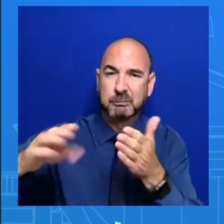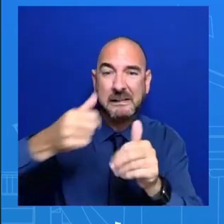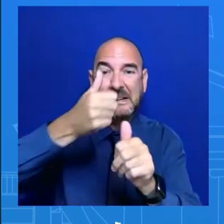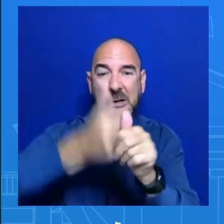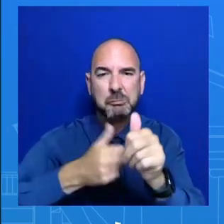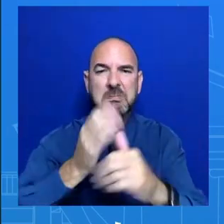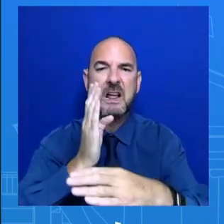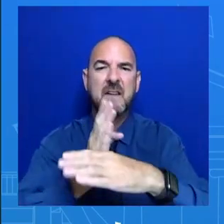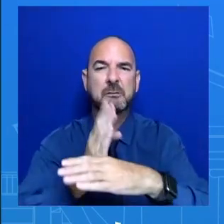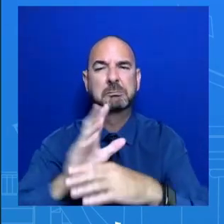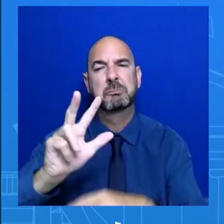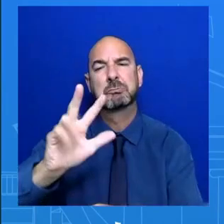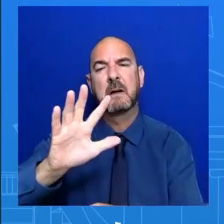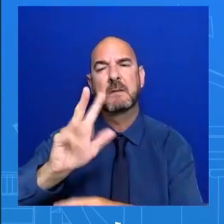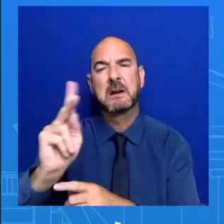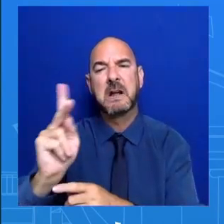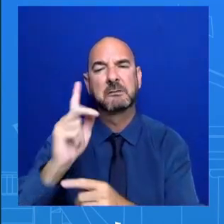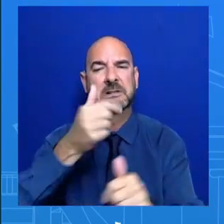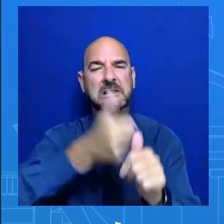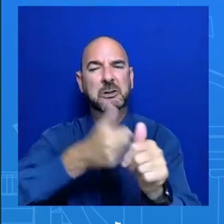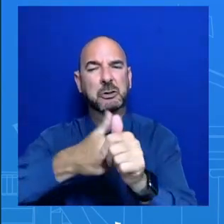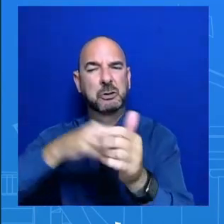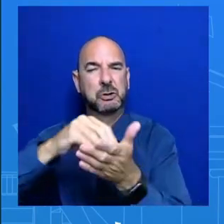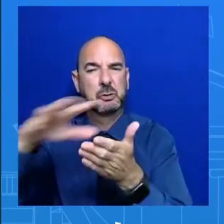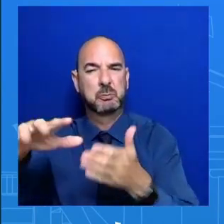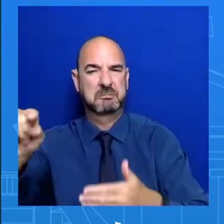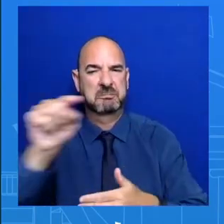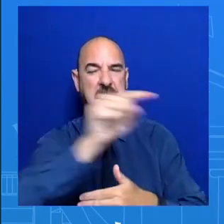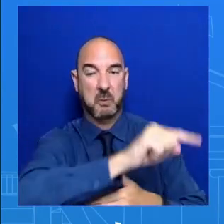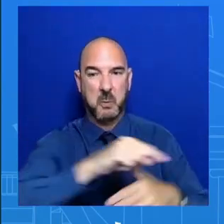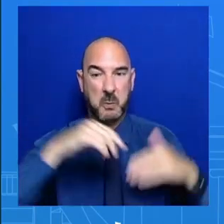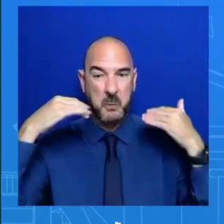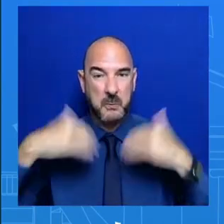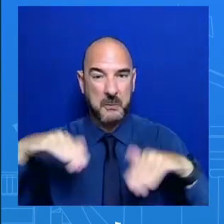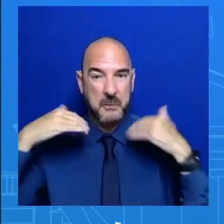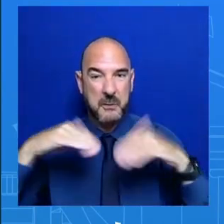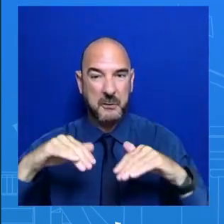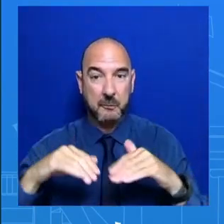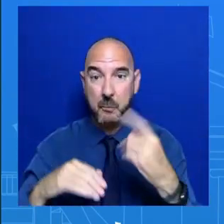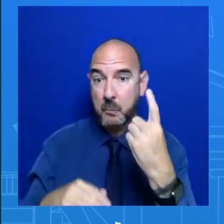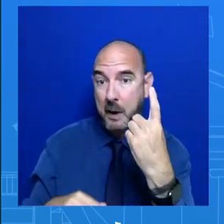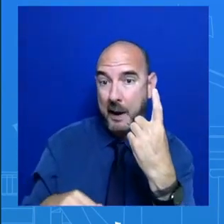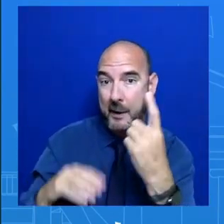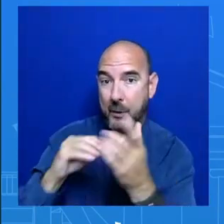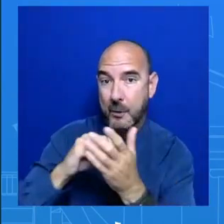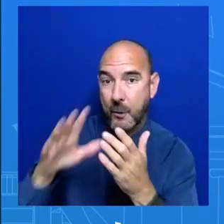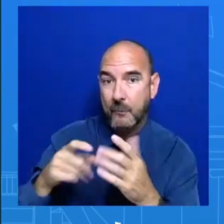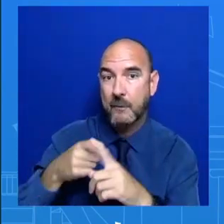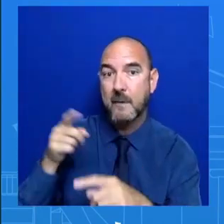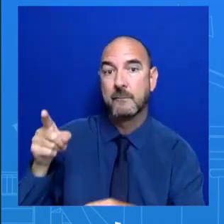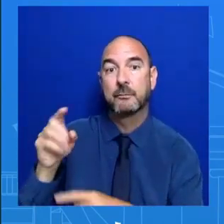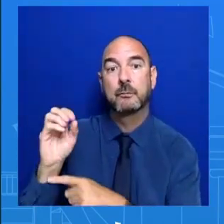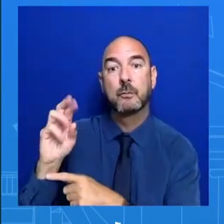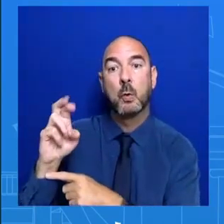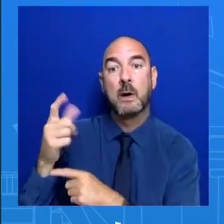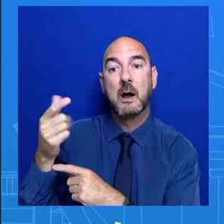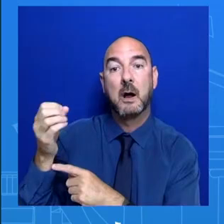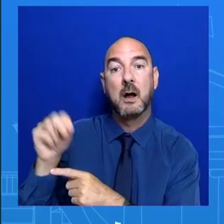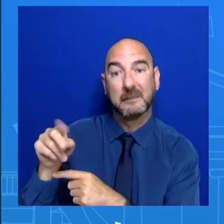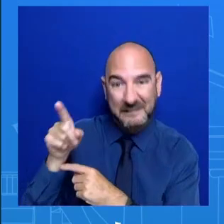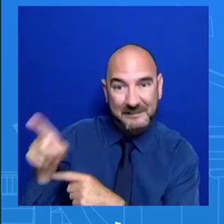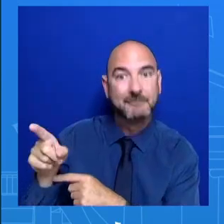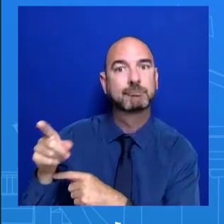is Tiffany from Oregon. She's the youngest of four children and was raised by a single mom. Tiffany had been repaying her loan